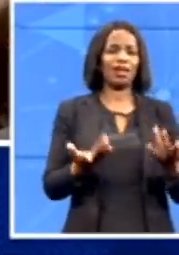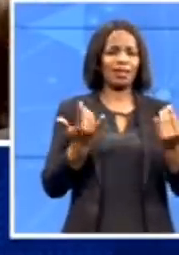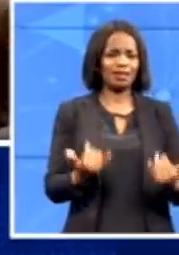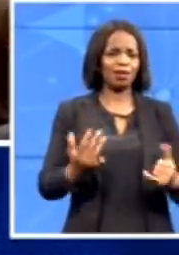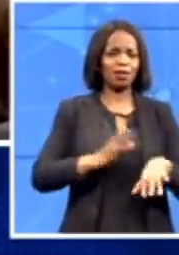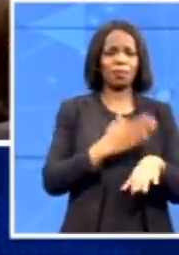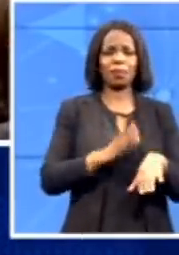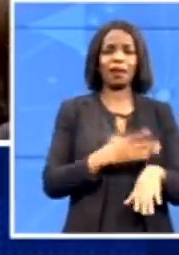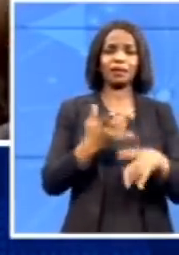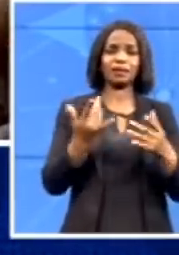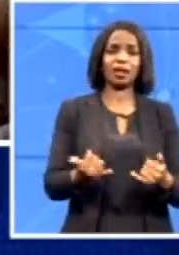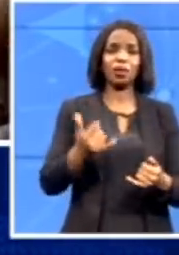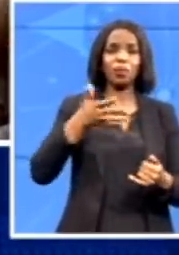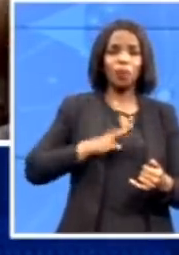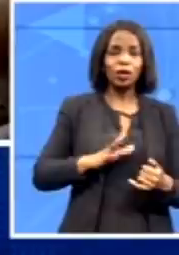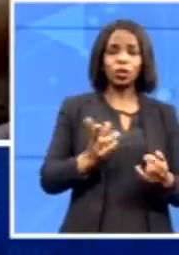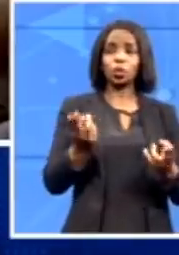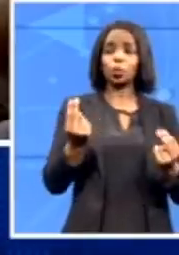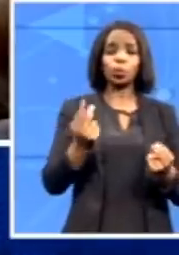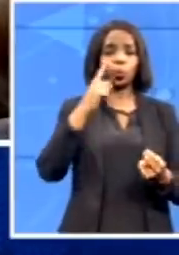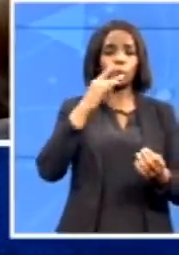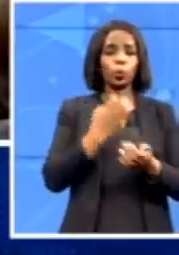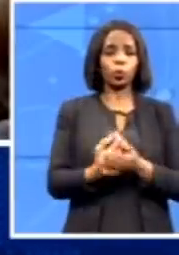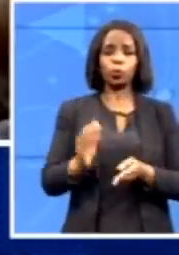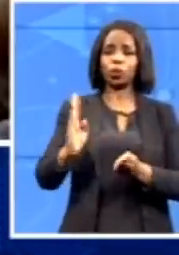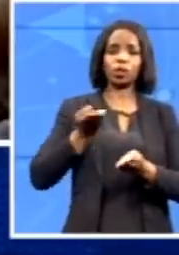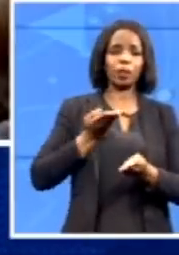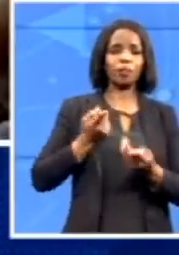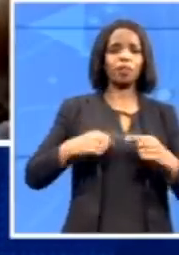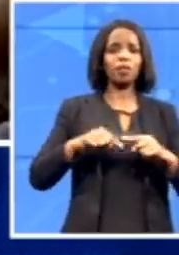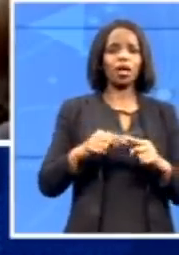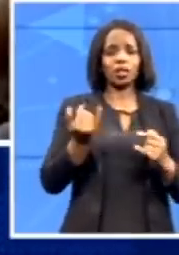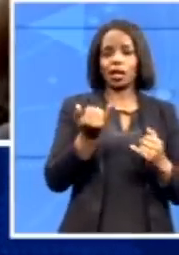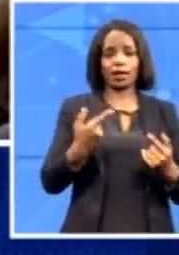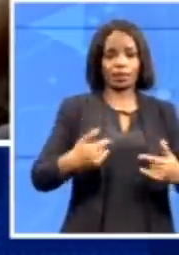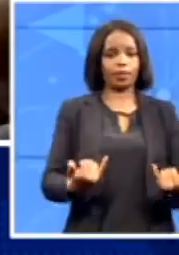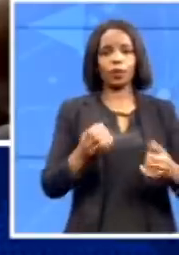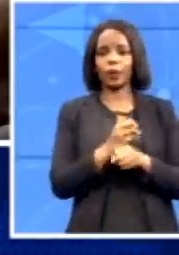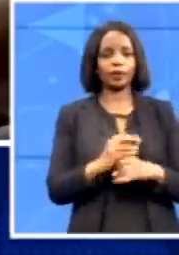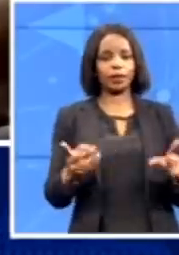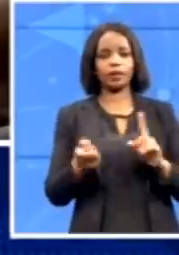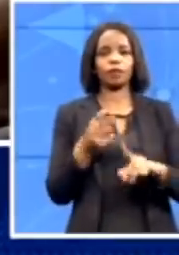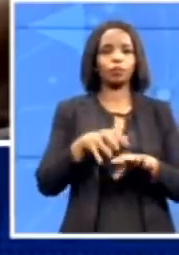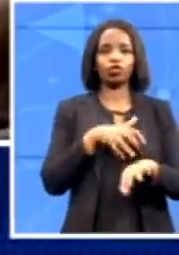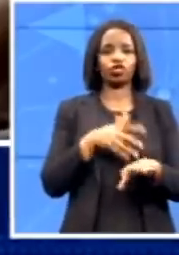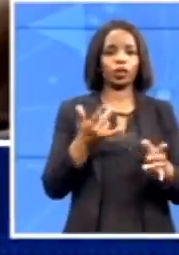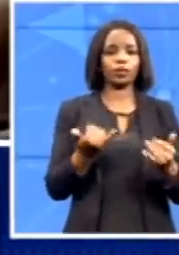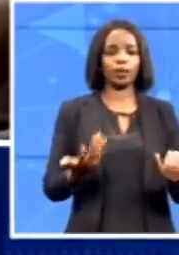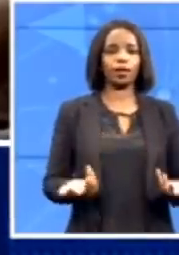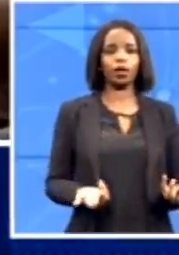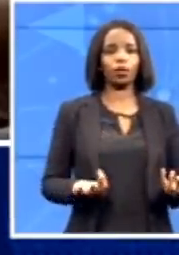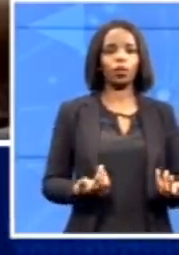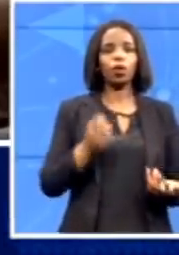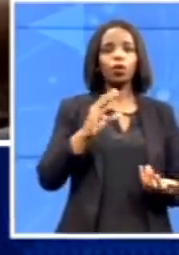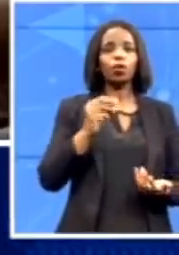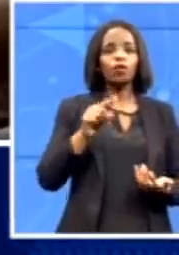as if it may be seen as if you are starting a trial day over from scratch. So in order for us to be quick in what you are doing,